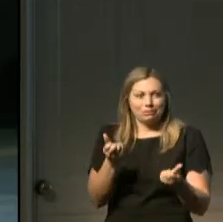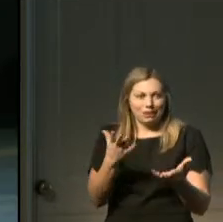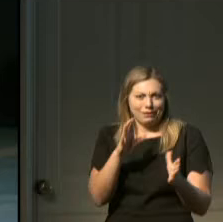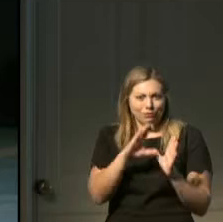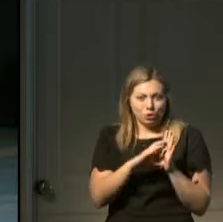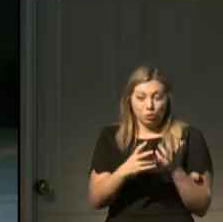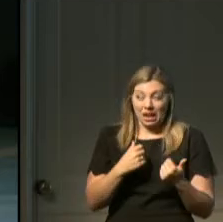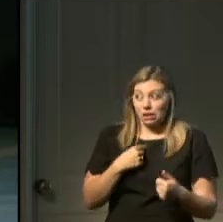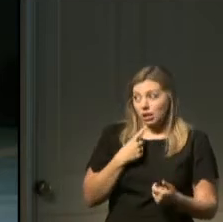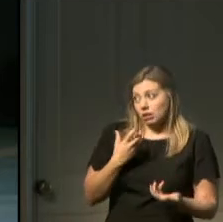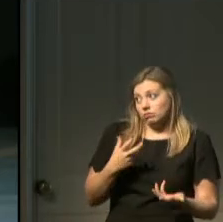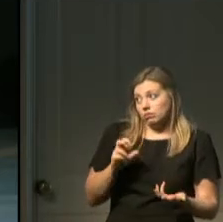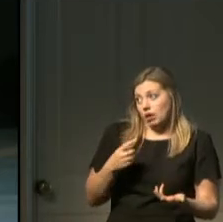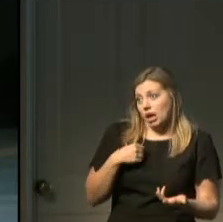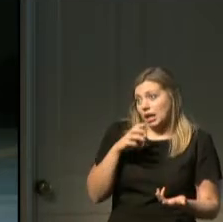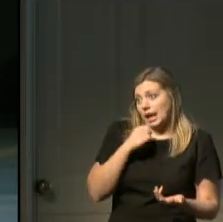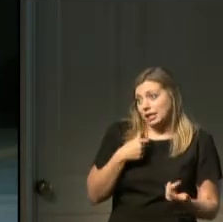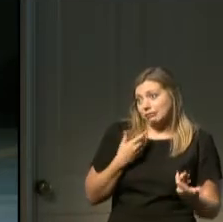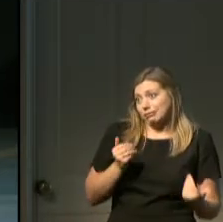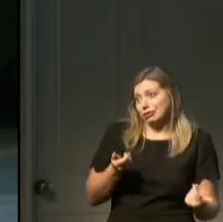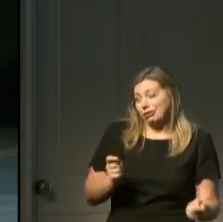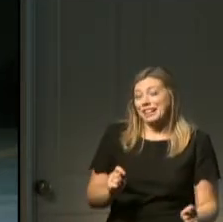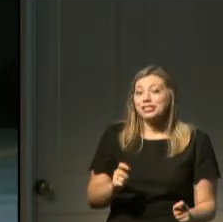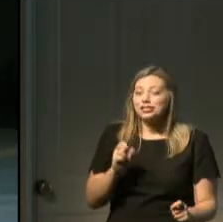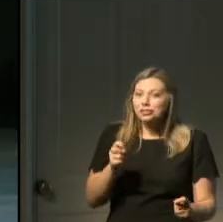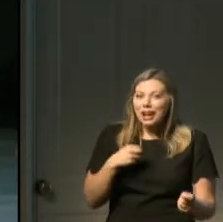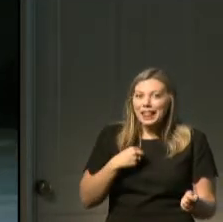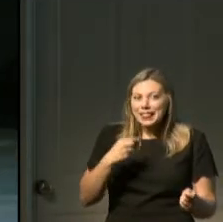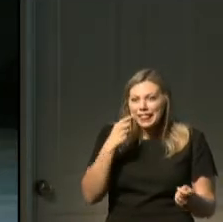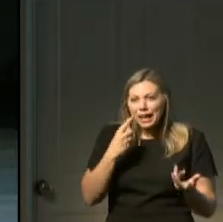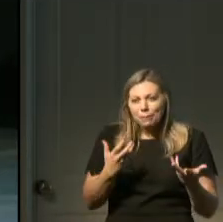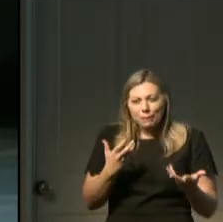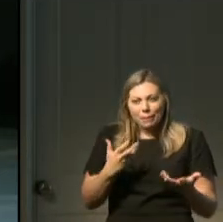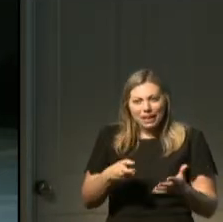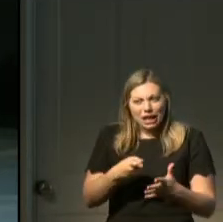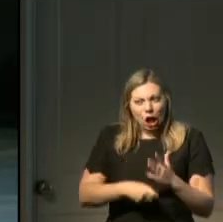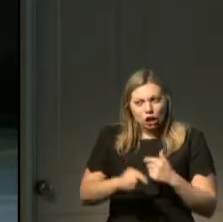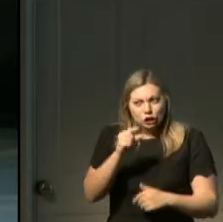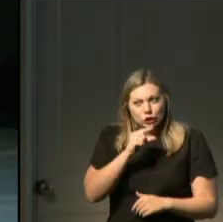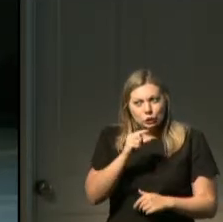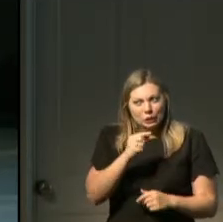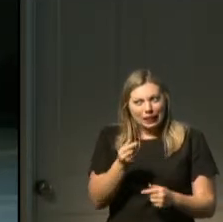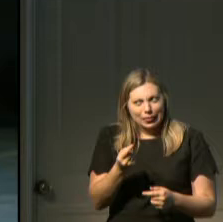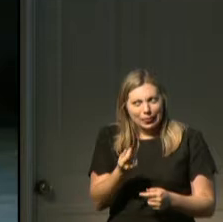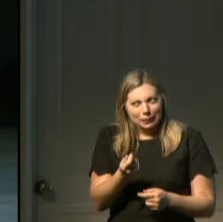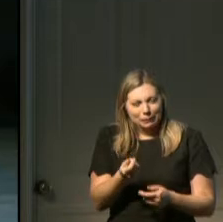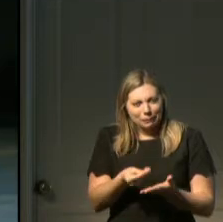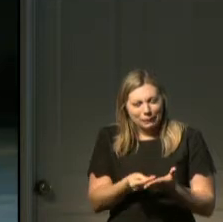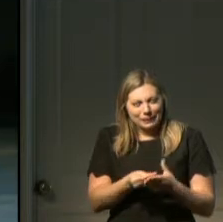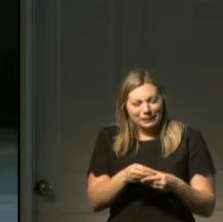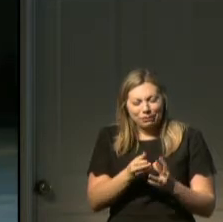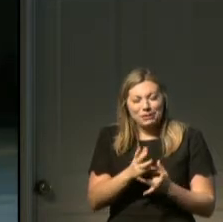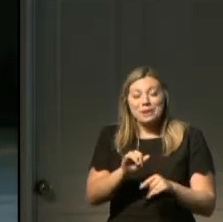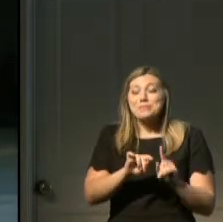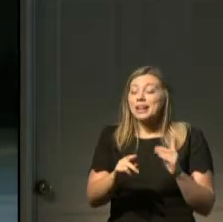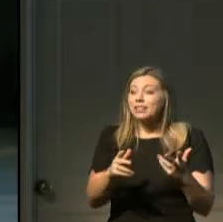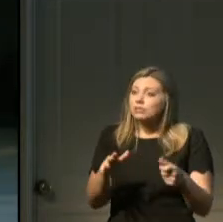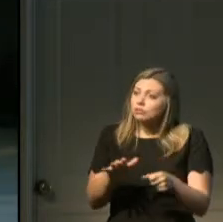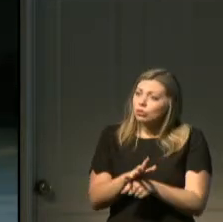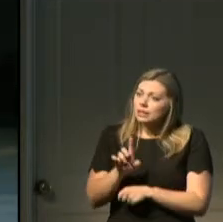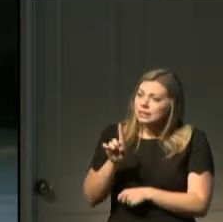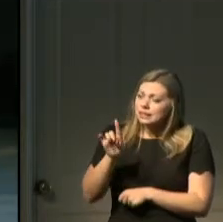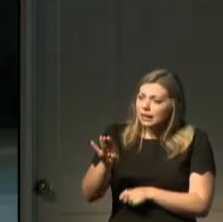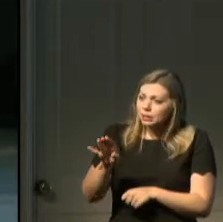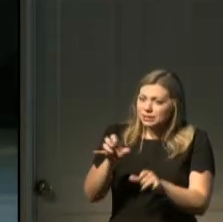well, I guess I'll try it. So I'm probably costing Google some money on this thing. But having that entire database just